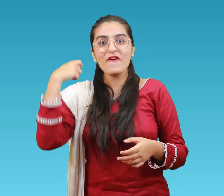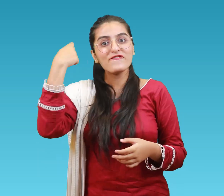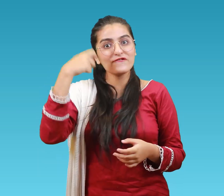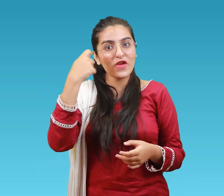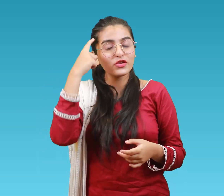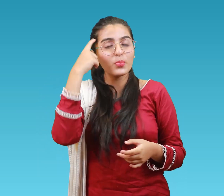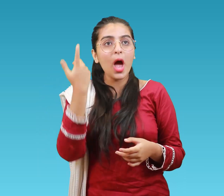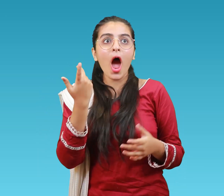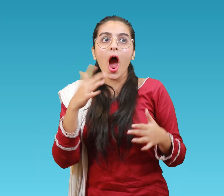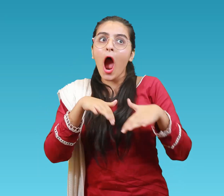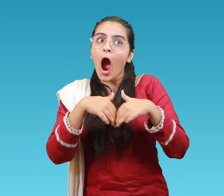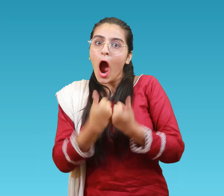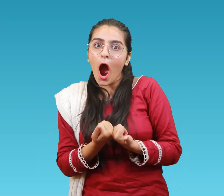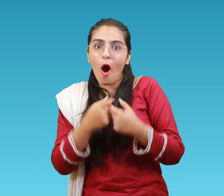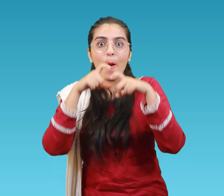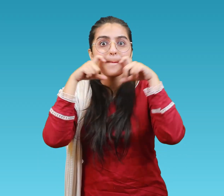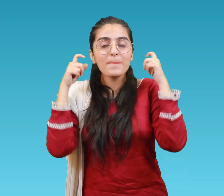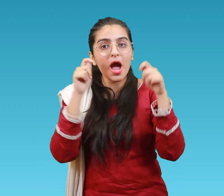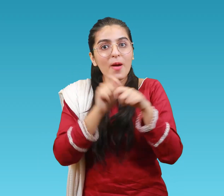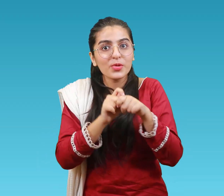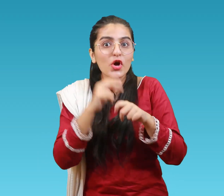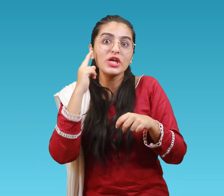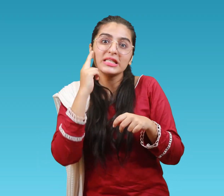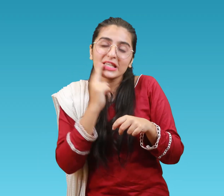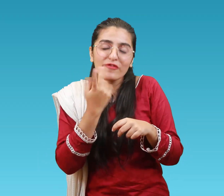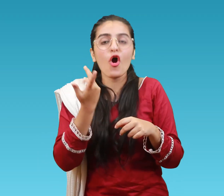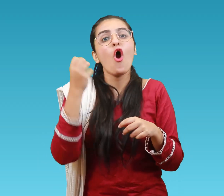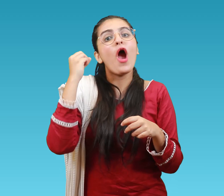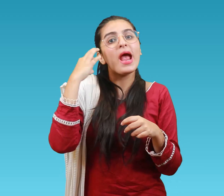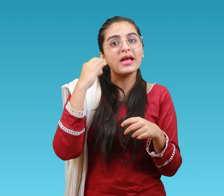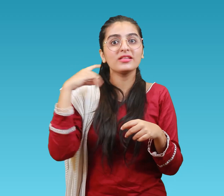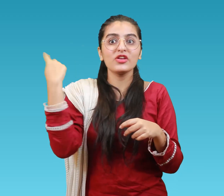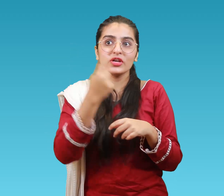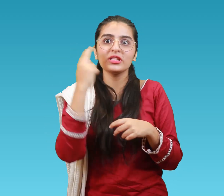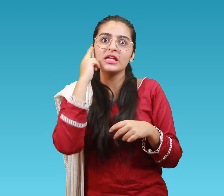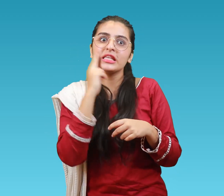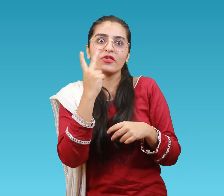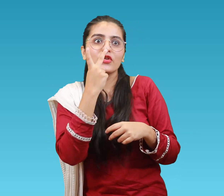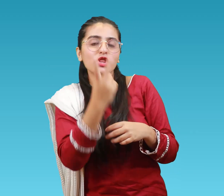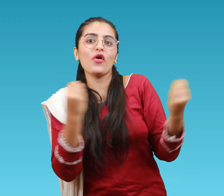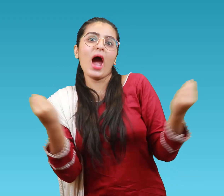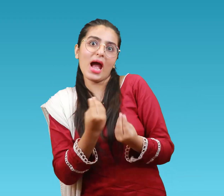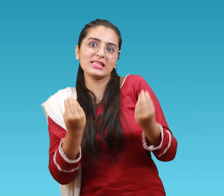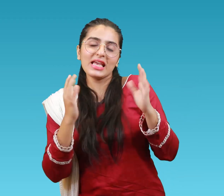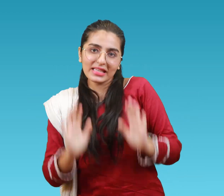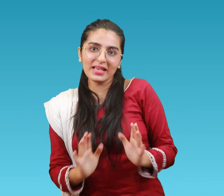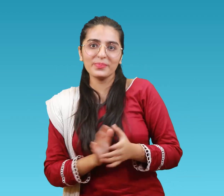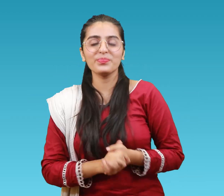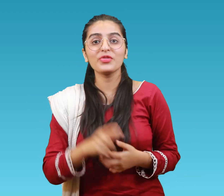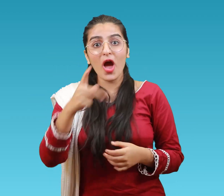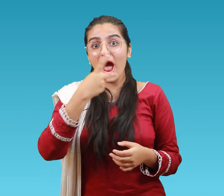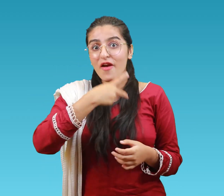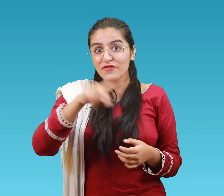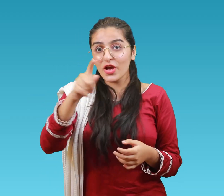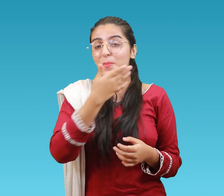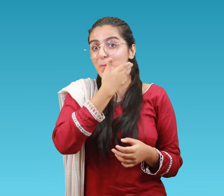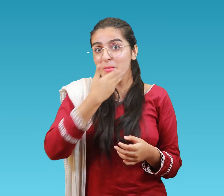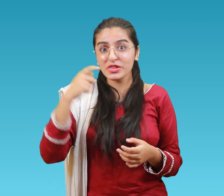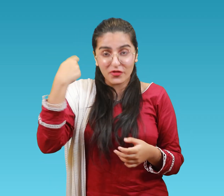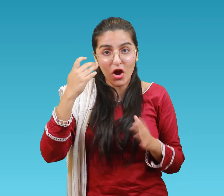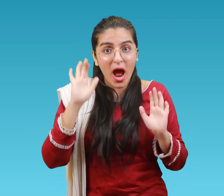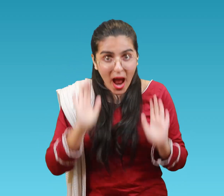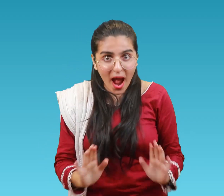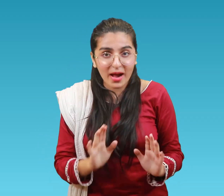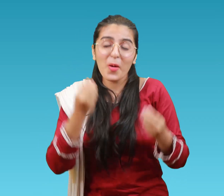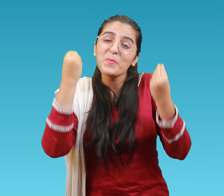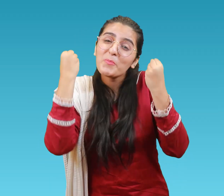So this was our video on how to make a mask so the deaf community can understand you. As always,